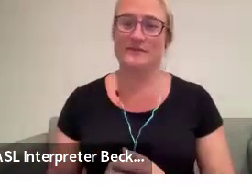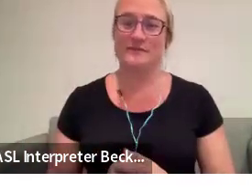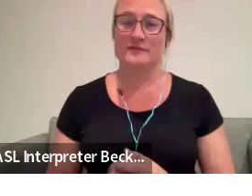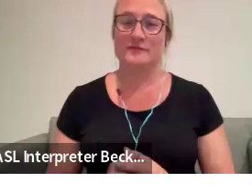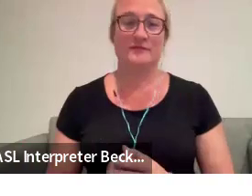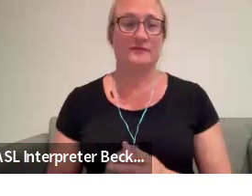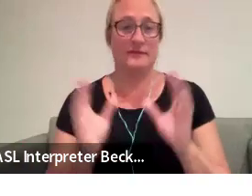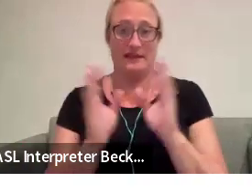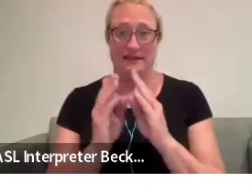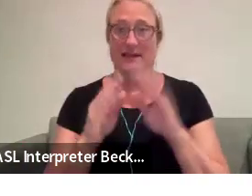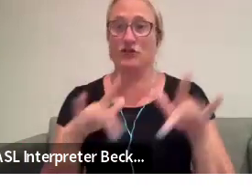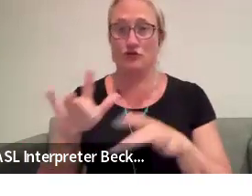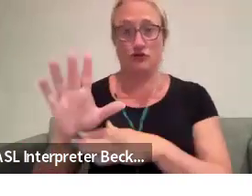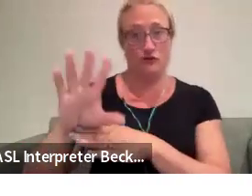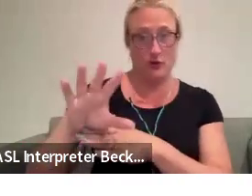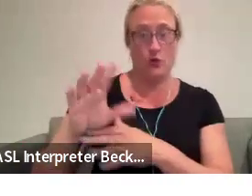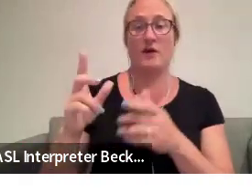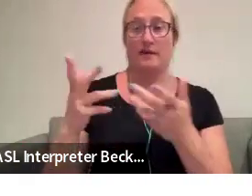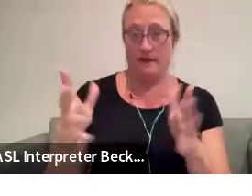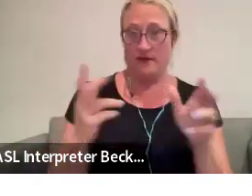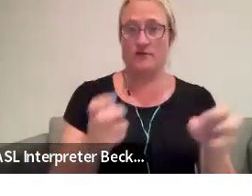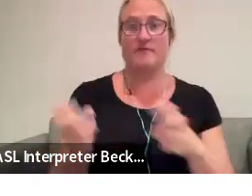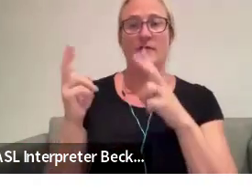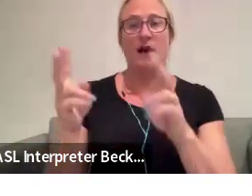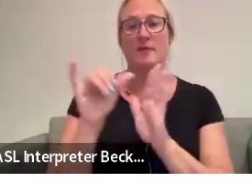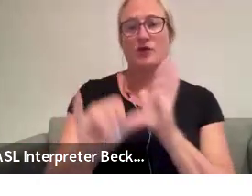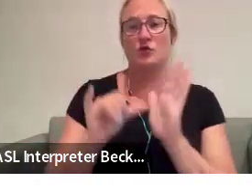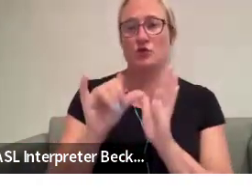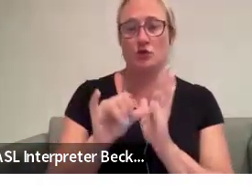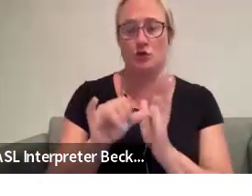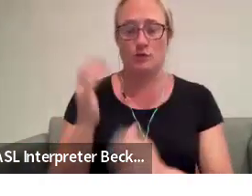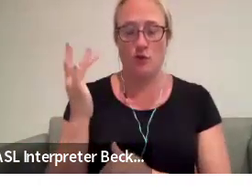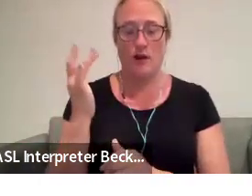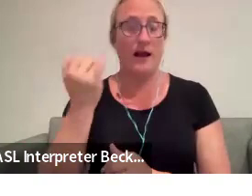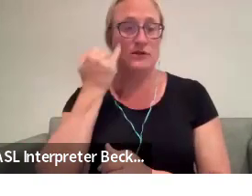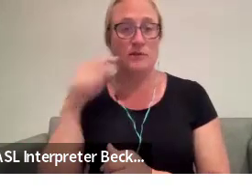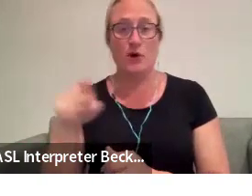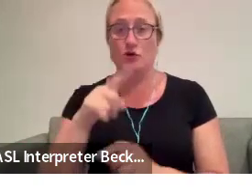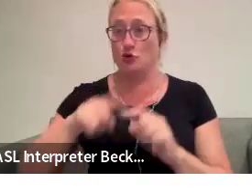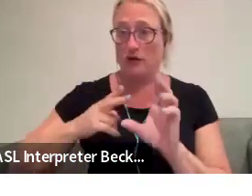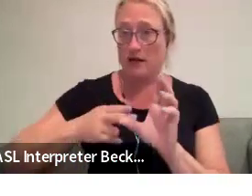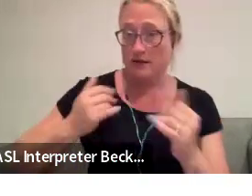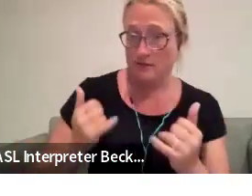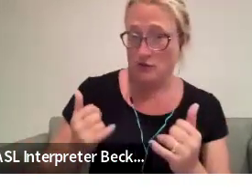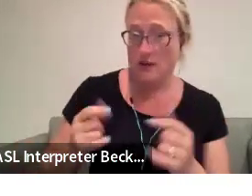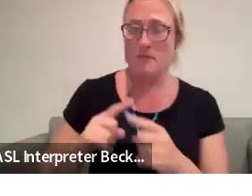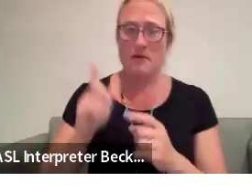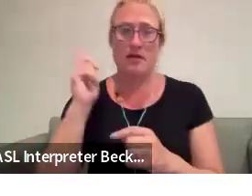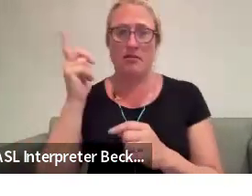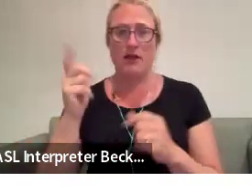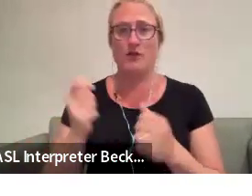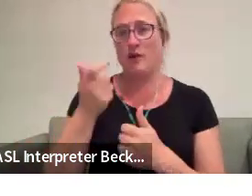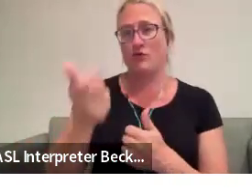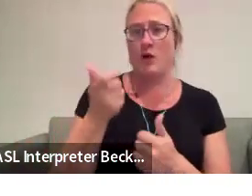This session will be recorded and uploaded to our YouTube page, so anyone that could not attend can still get the information they need.